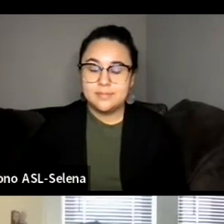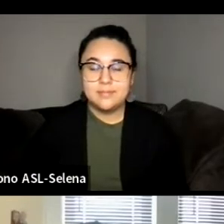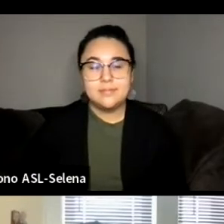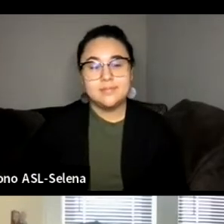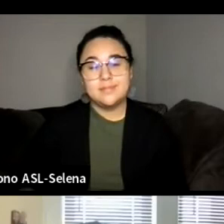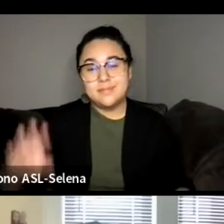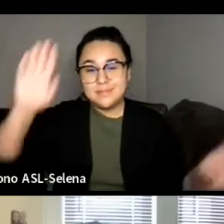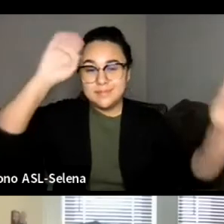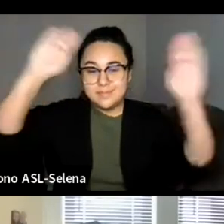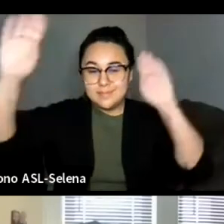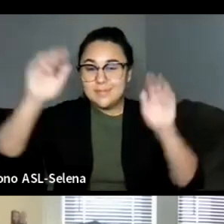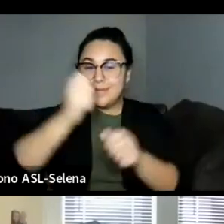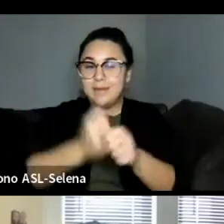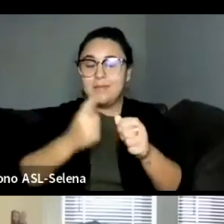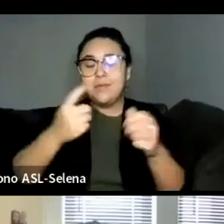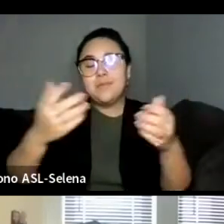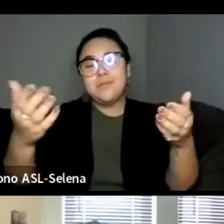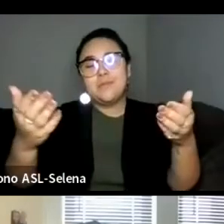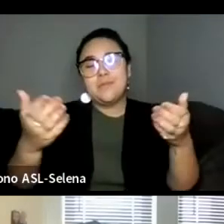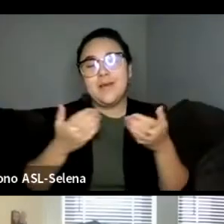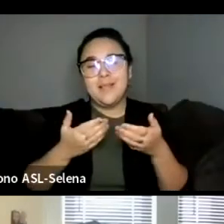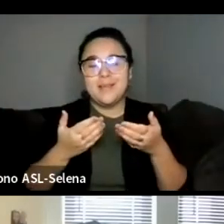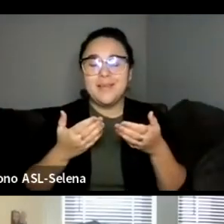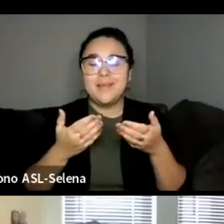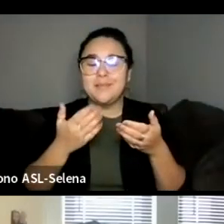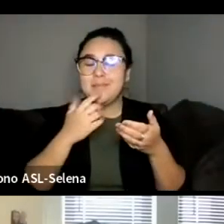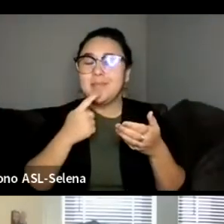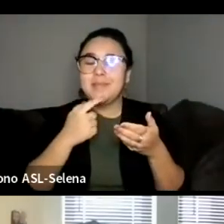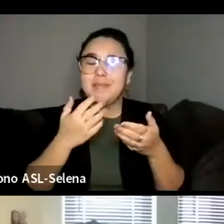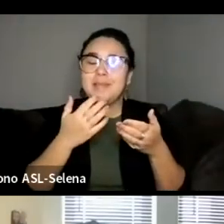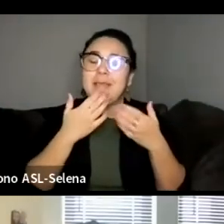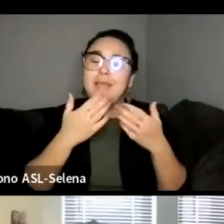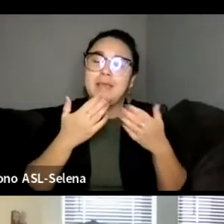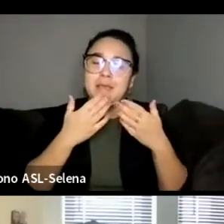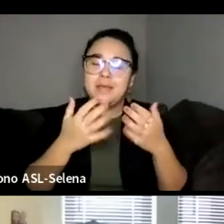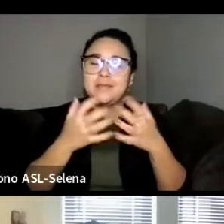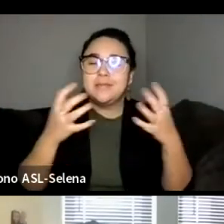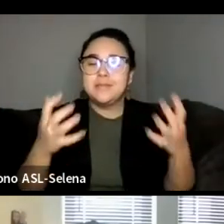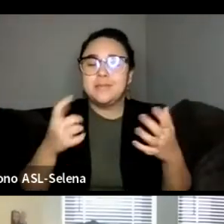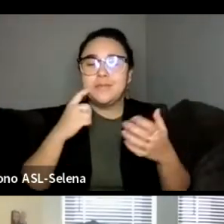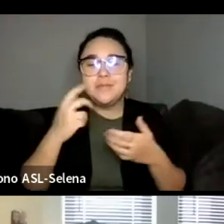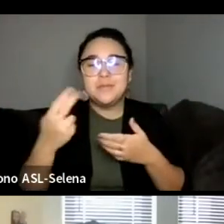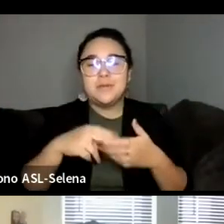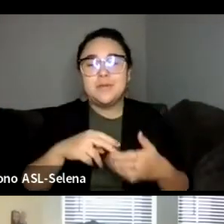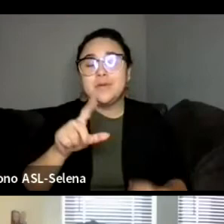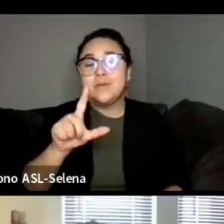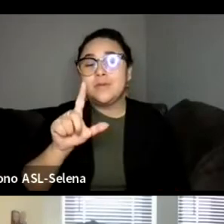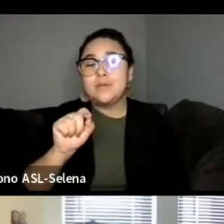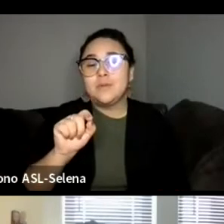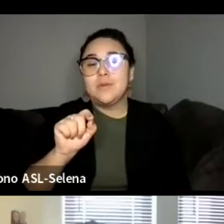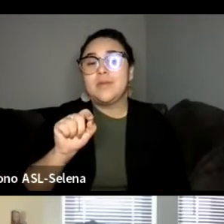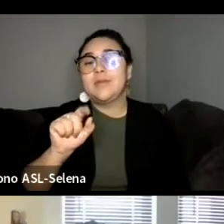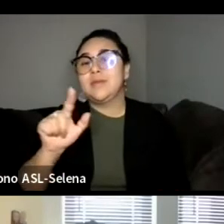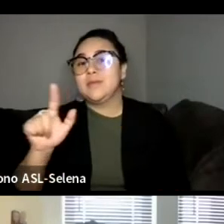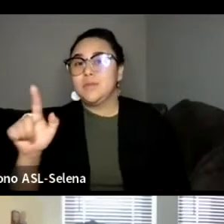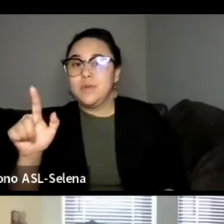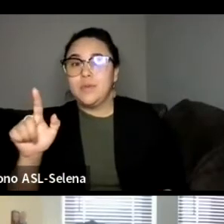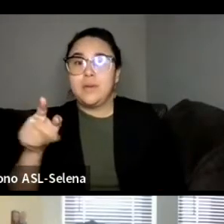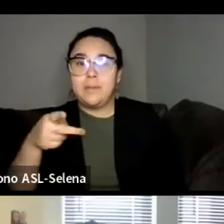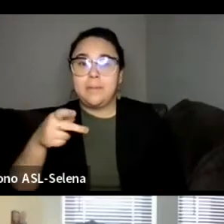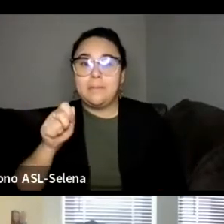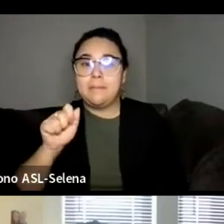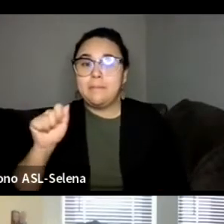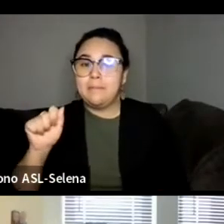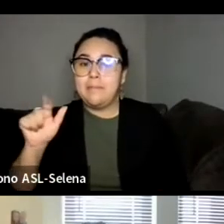Hi, everyone. Welcome so much for tuning in to the 2021 PAAL Summit. We